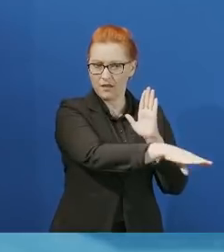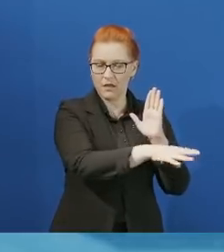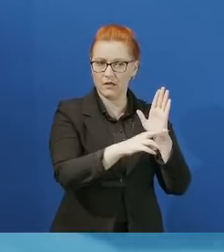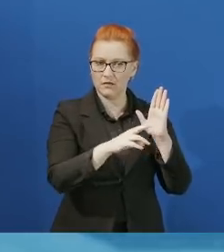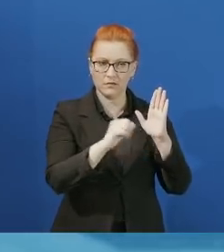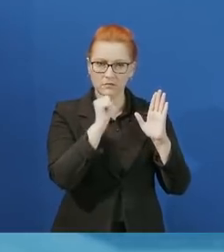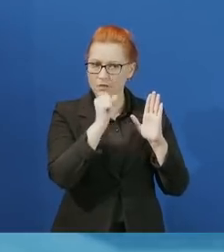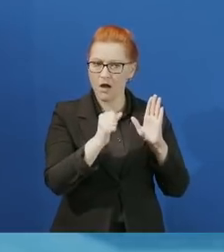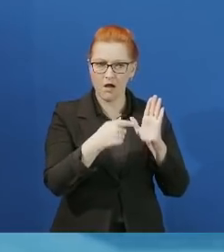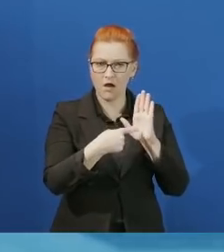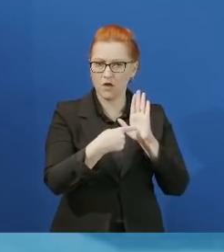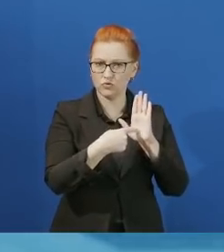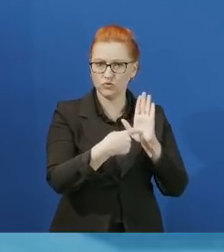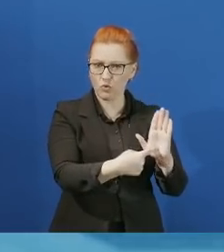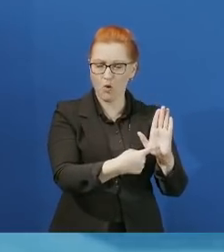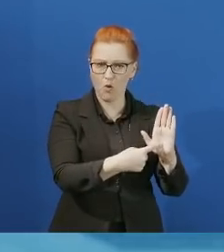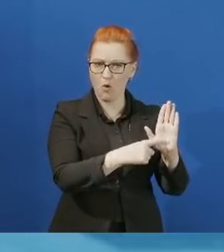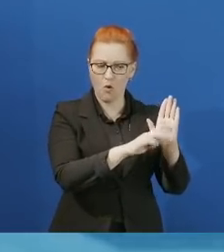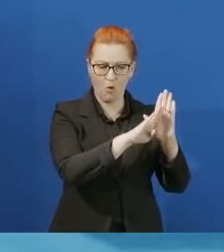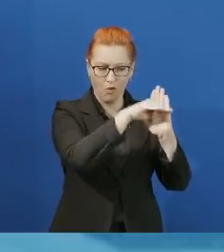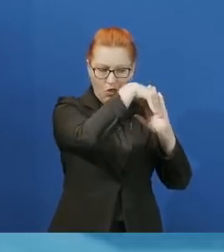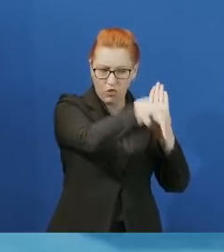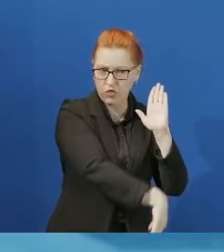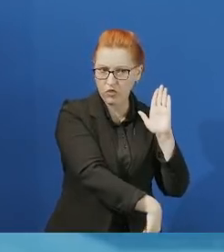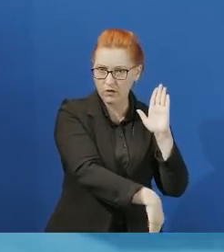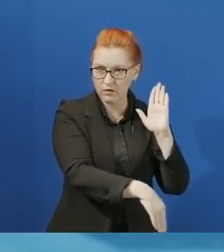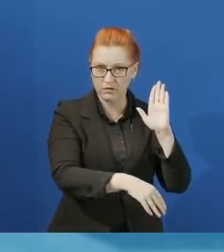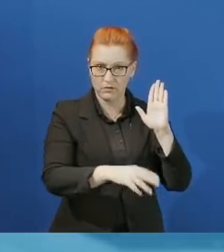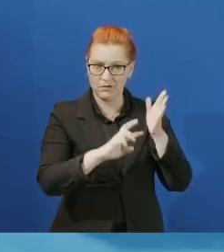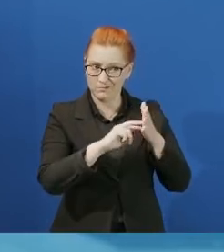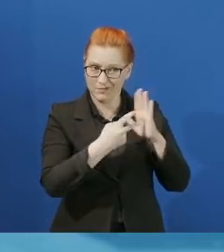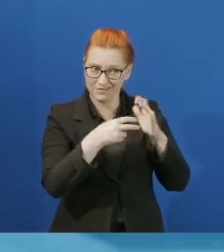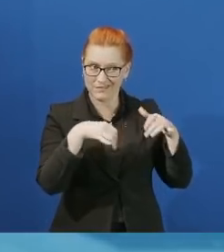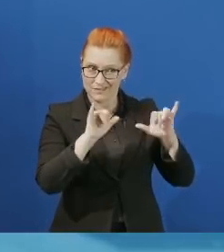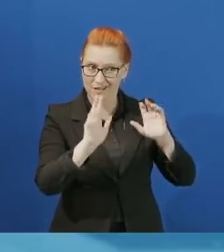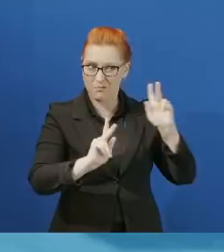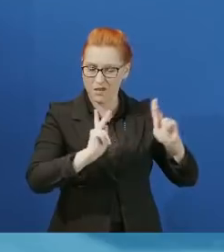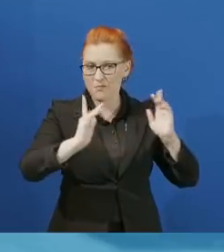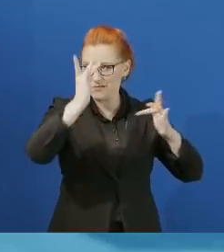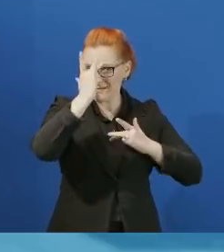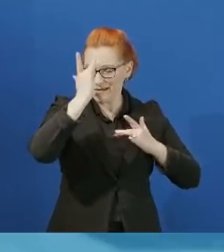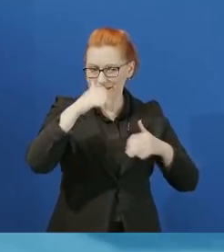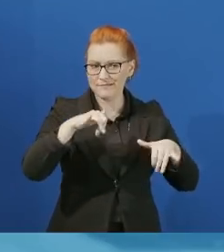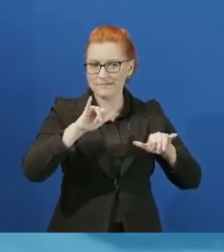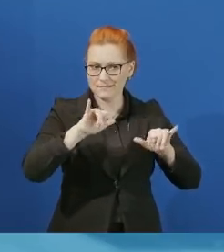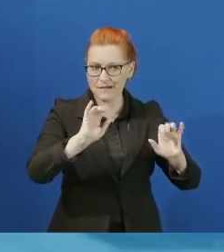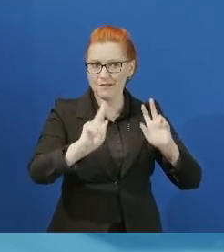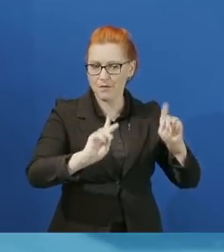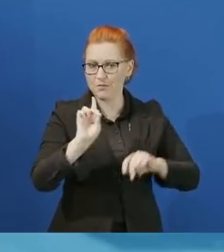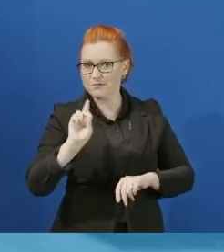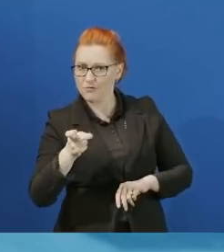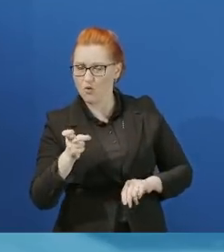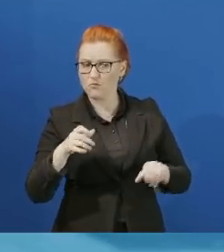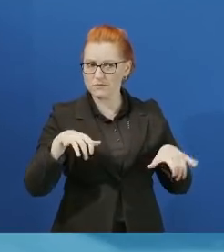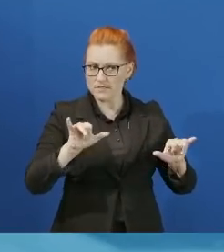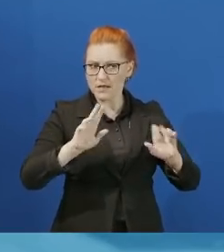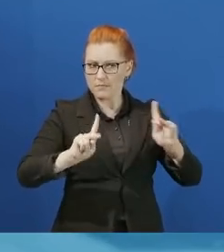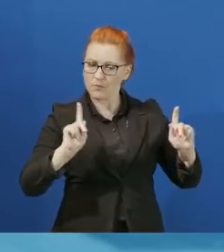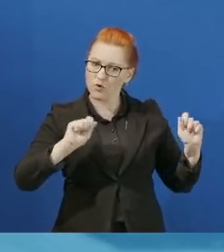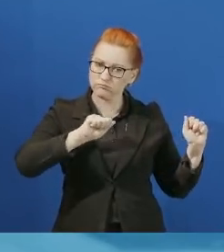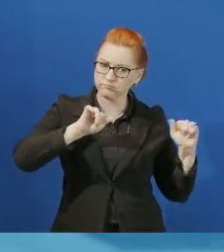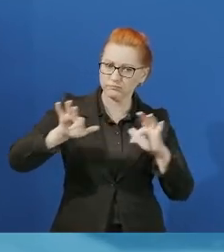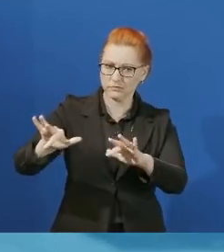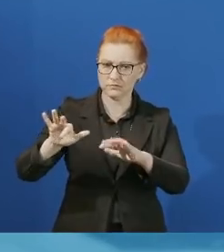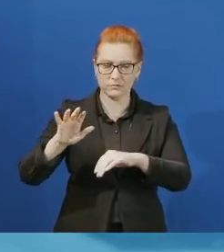anybody. So why open retail, as slim as this is right now, and then aim for an opening of restaurants